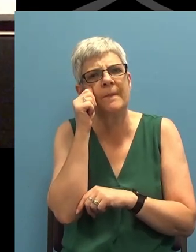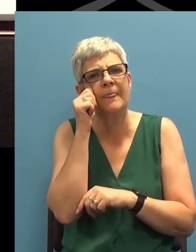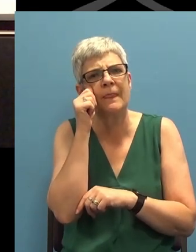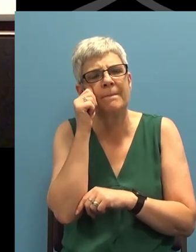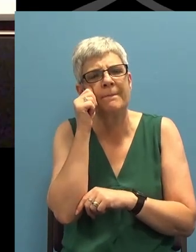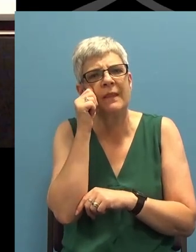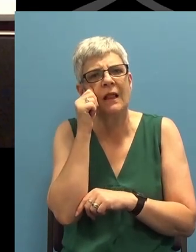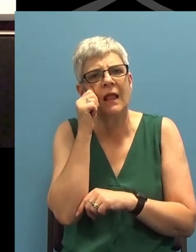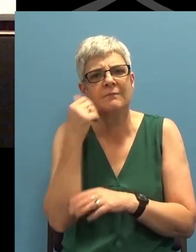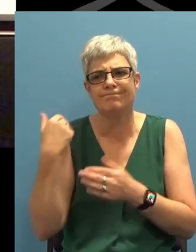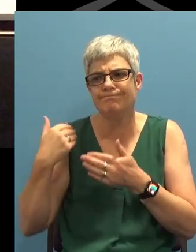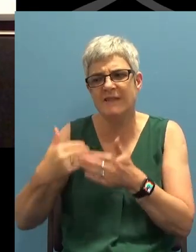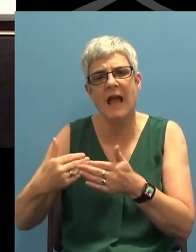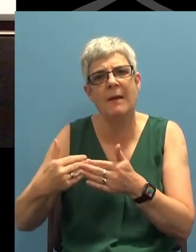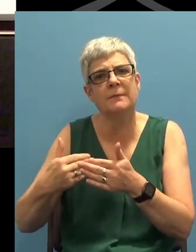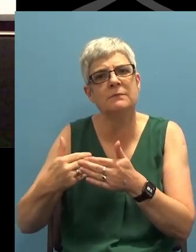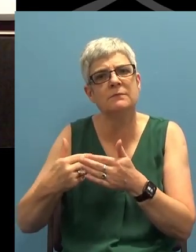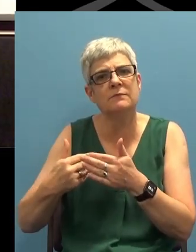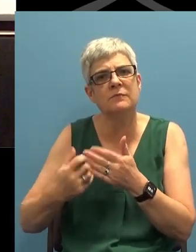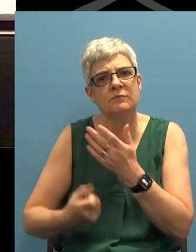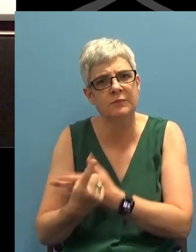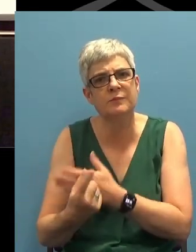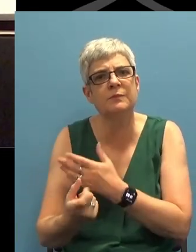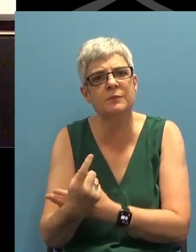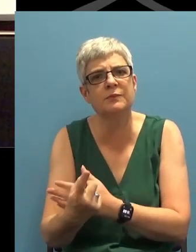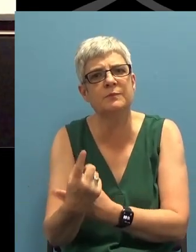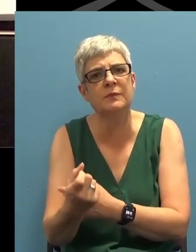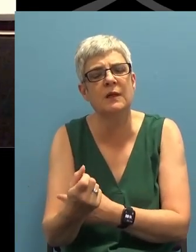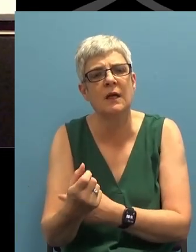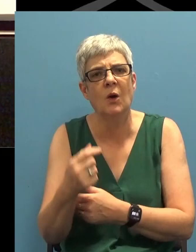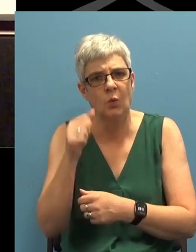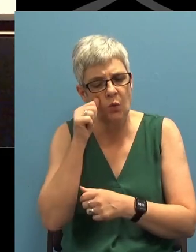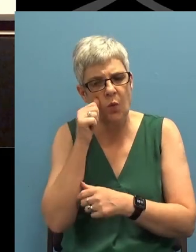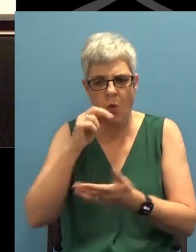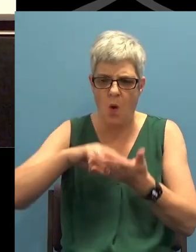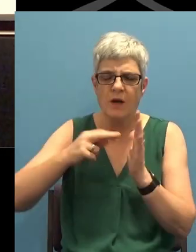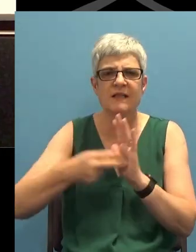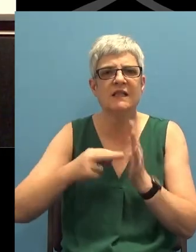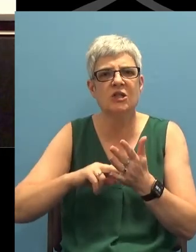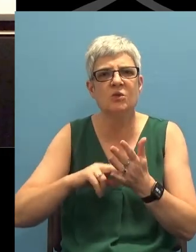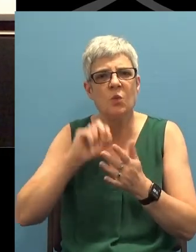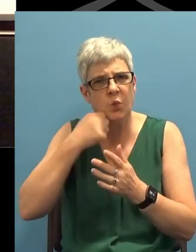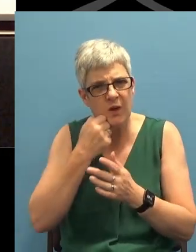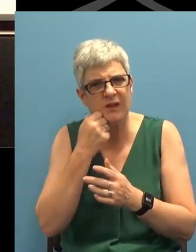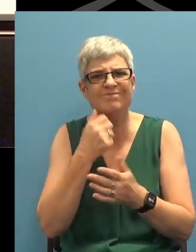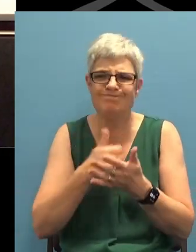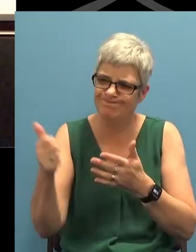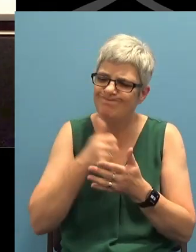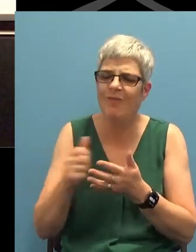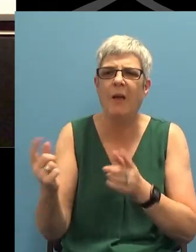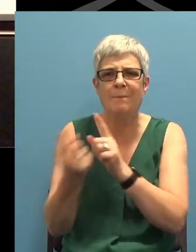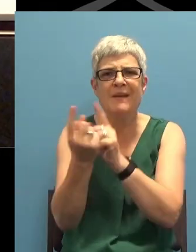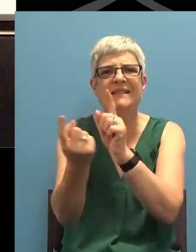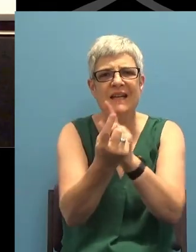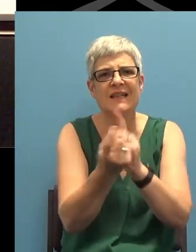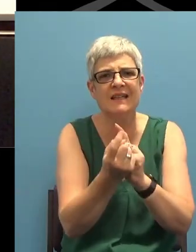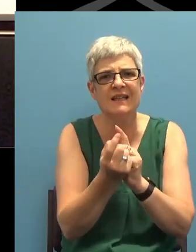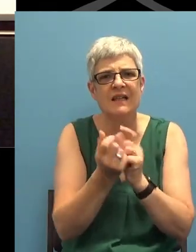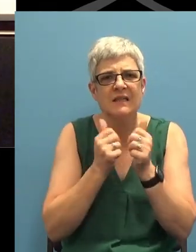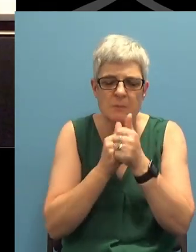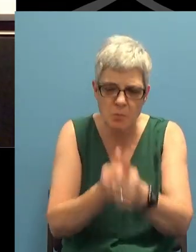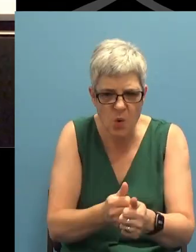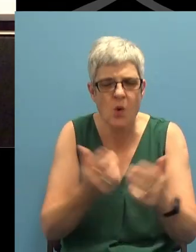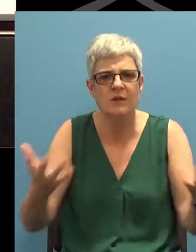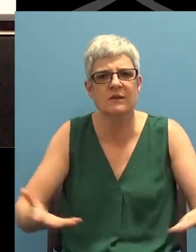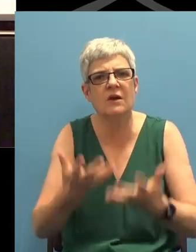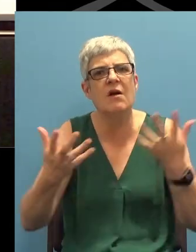are many organisations who would normally be meeting to support people and encourage and engage and uplift people and